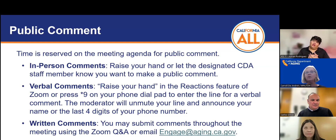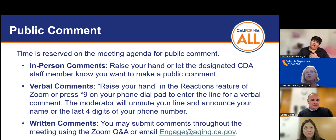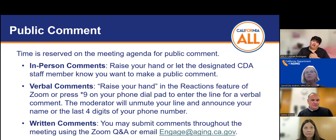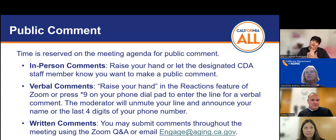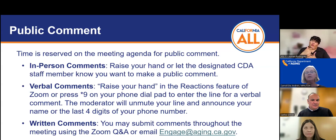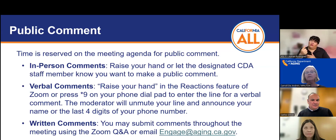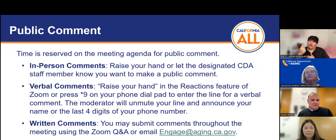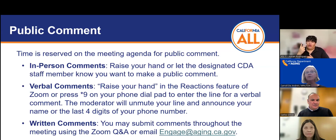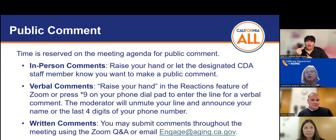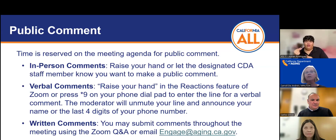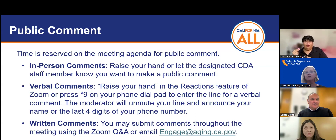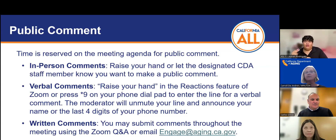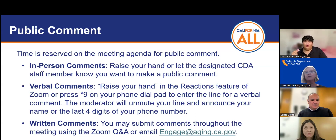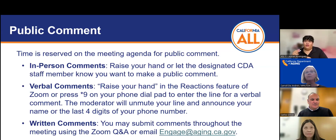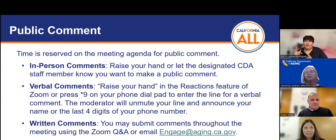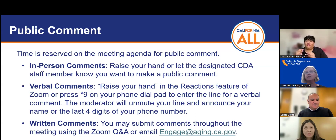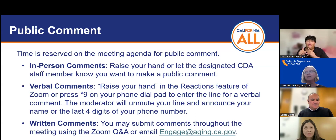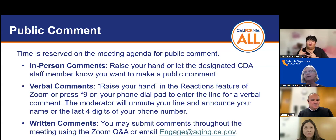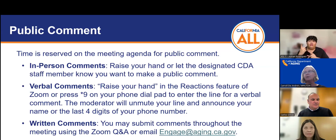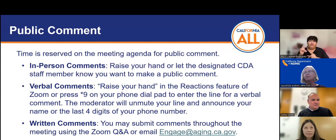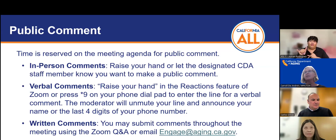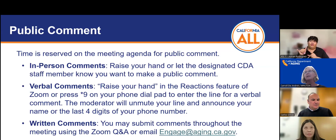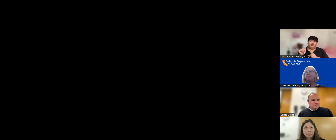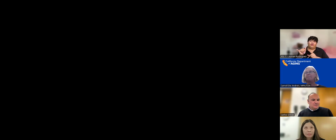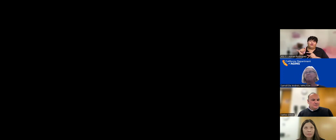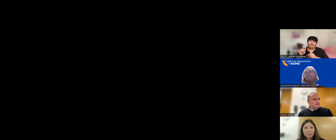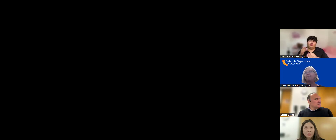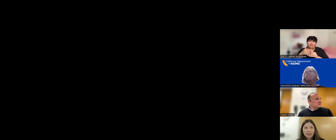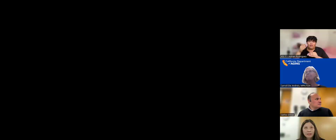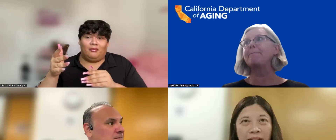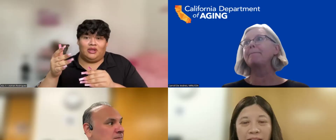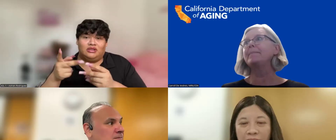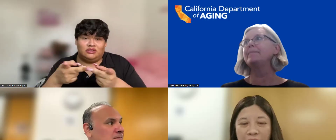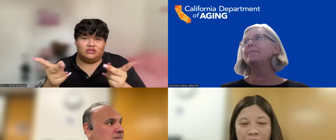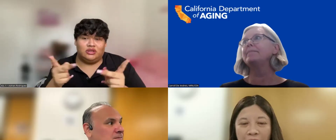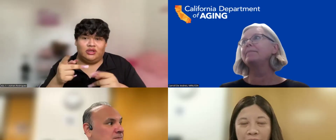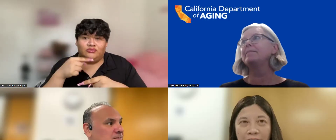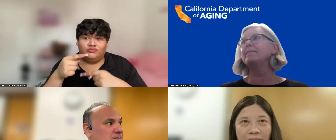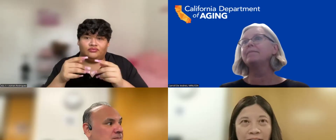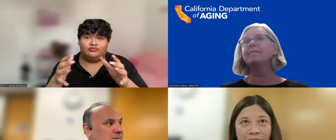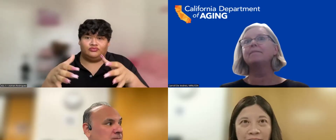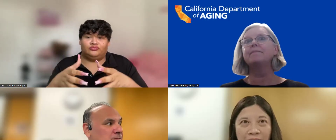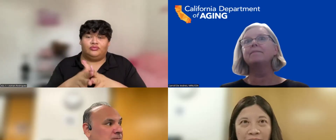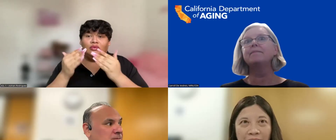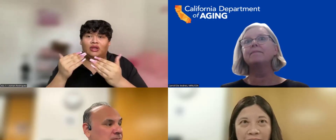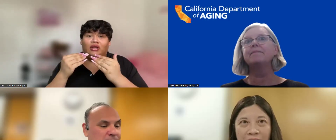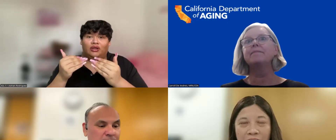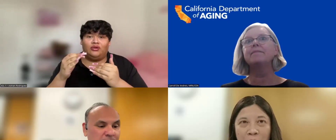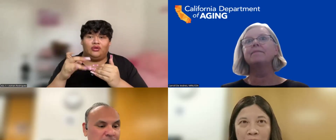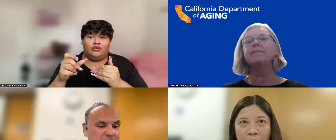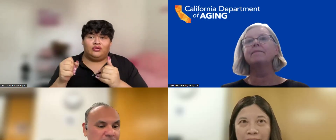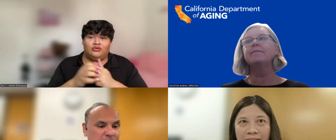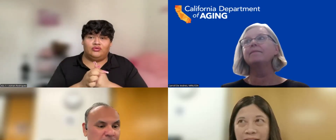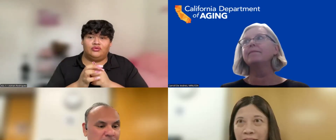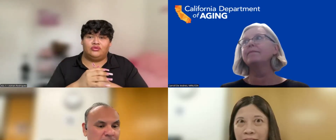we have no further comments from the public side. Thank you, Carol. Yeah, just